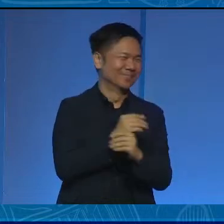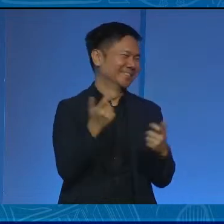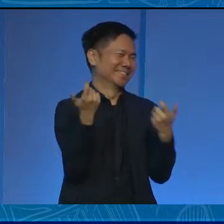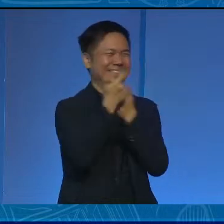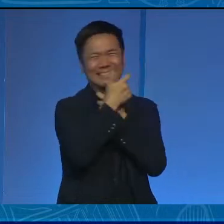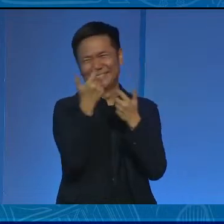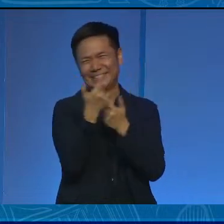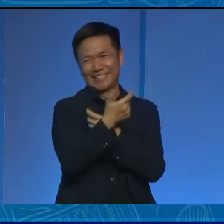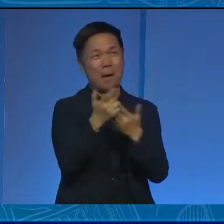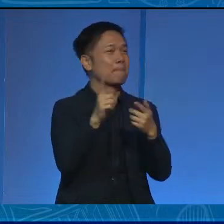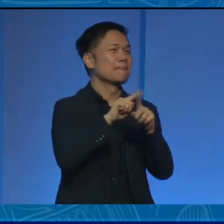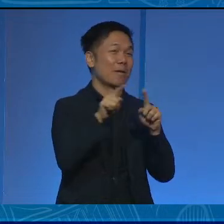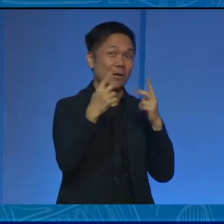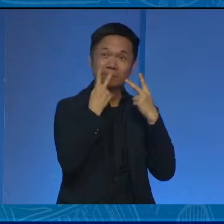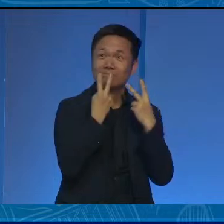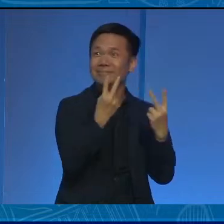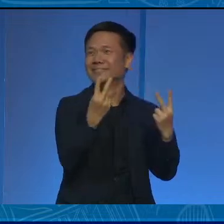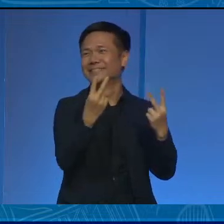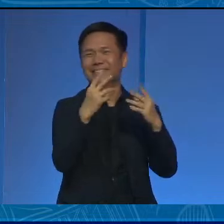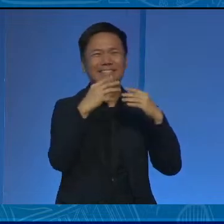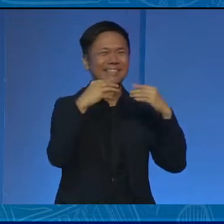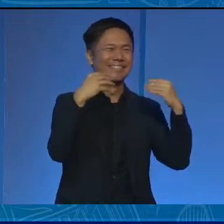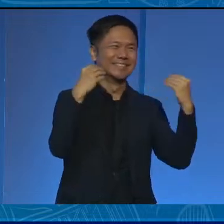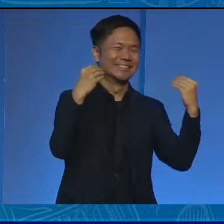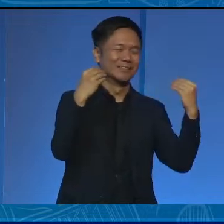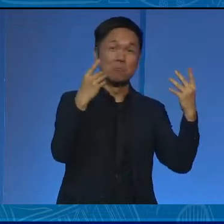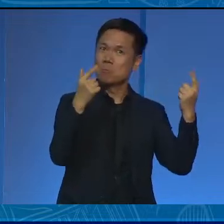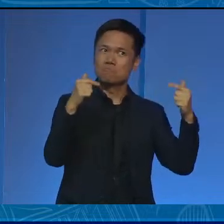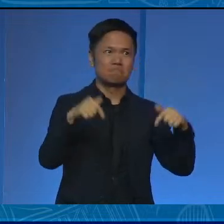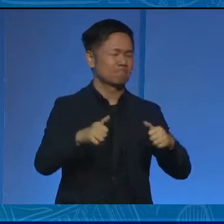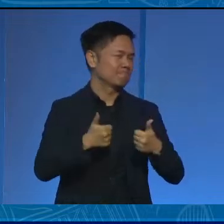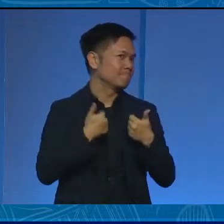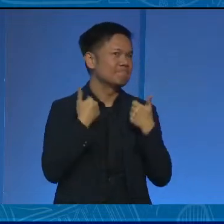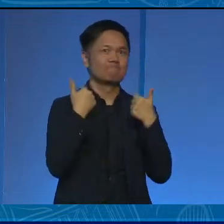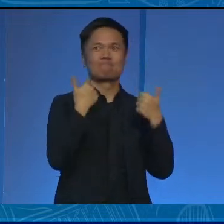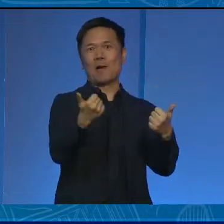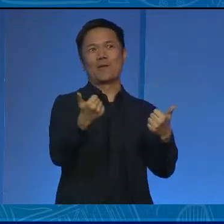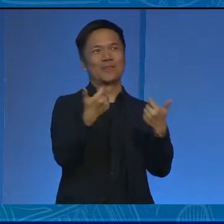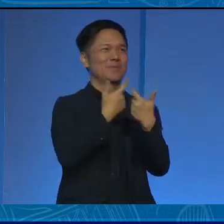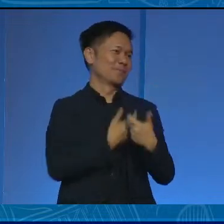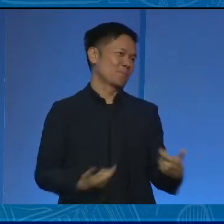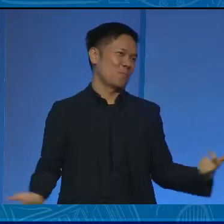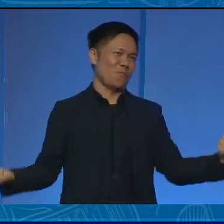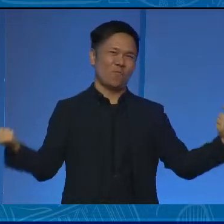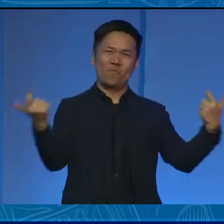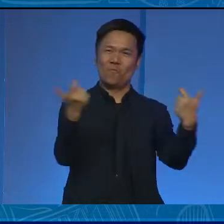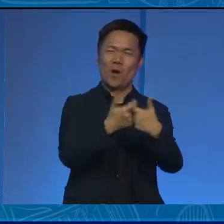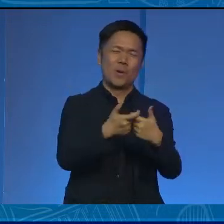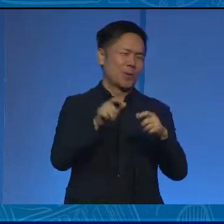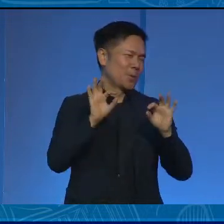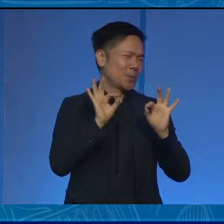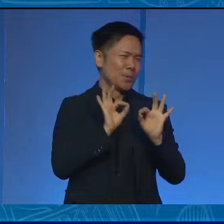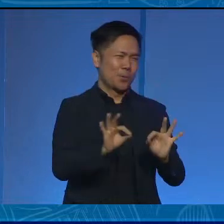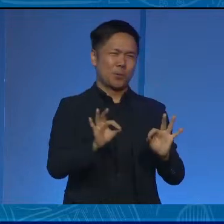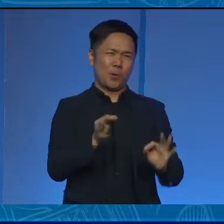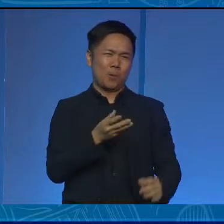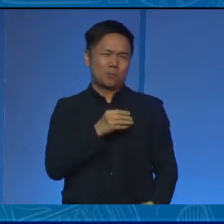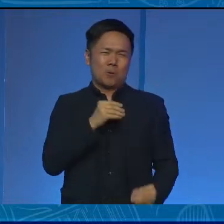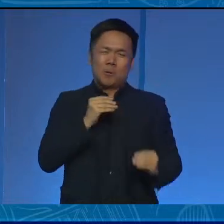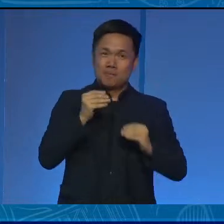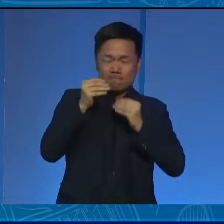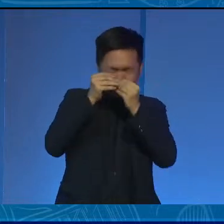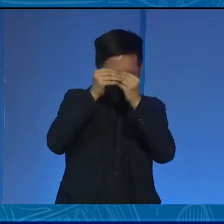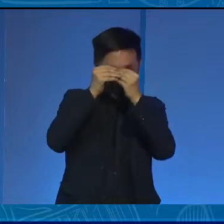auditorium is the best indicator of how successful we've been in fostering a meaningful dialogue over the